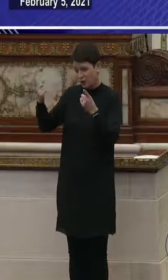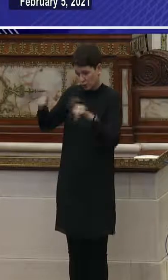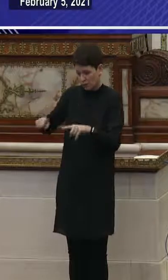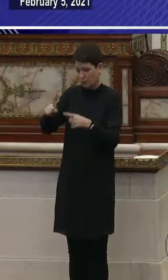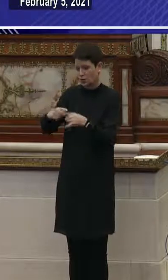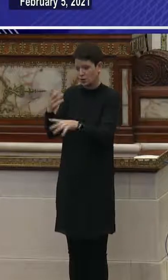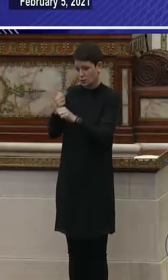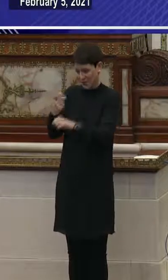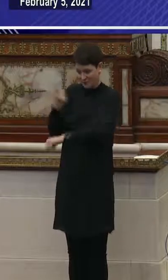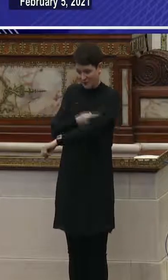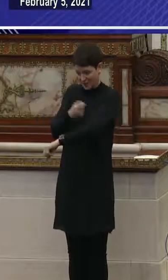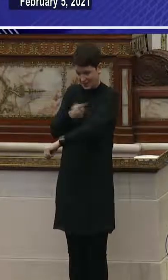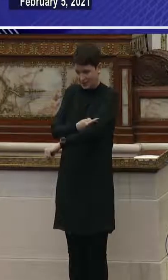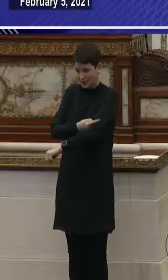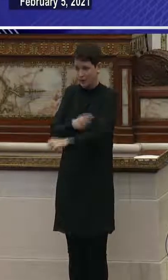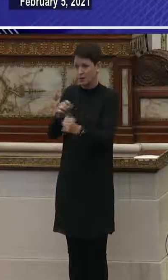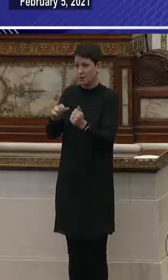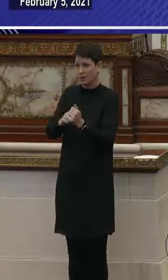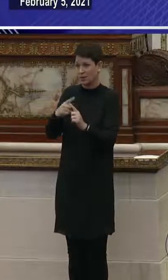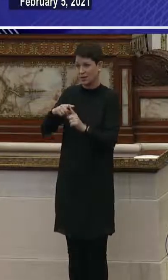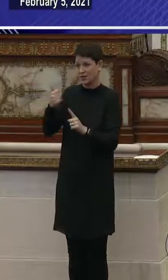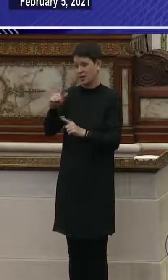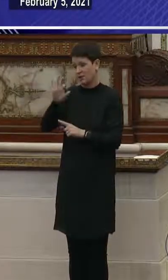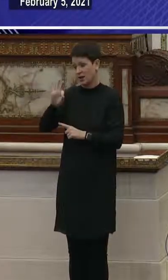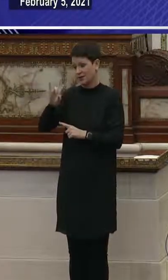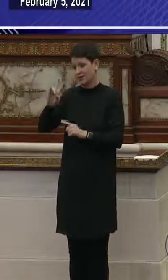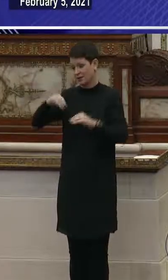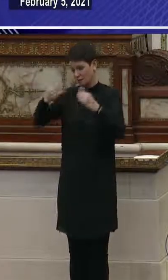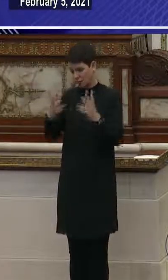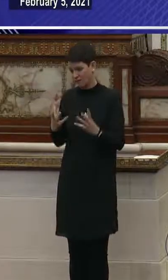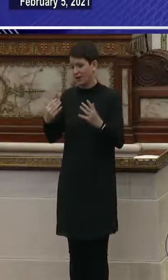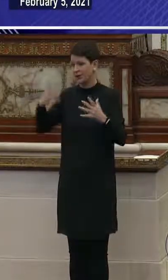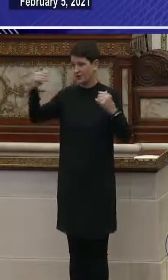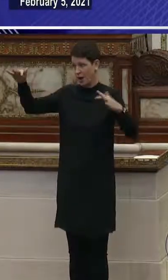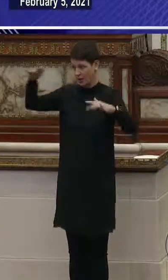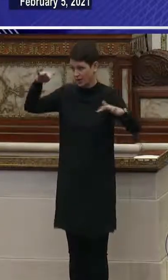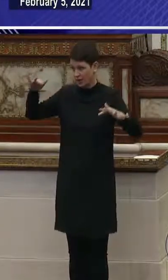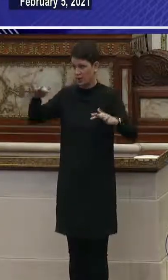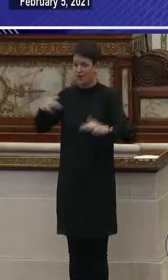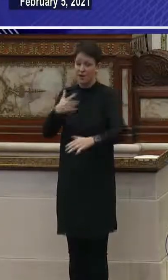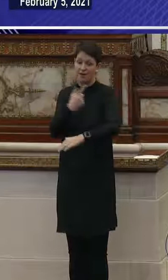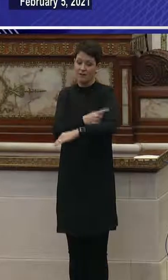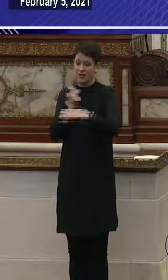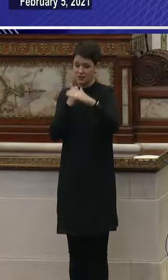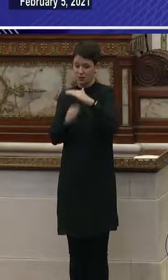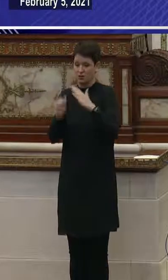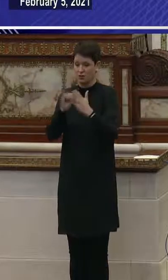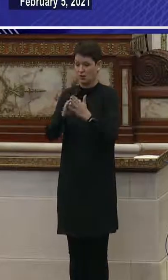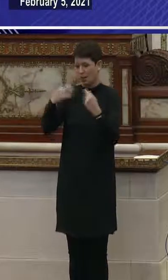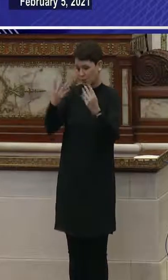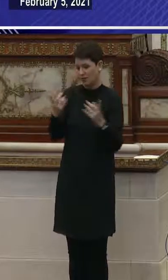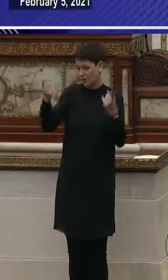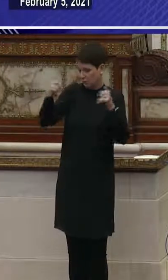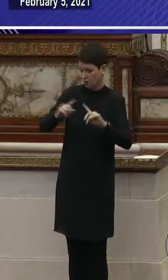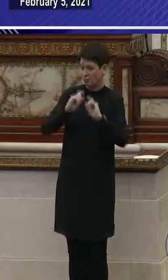receive vaccine, along with the other 97 providers out there, and they're receiving vaccine under that provider agreement.